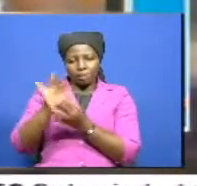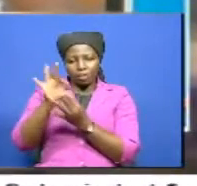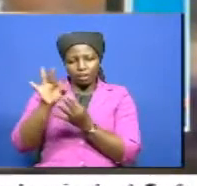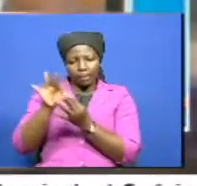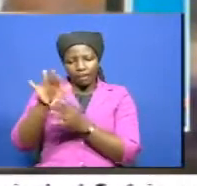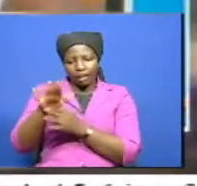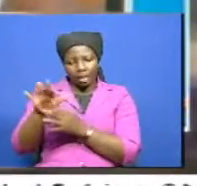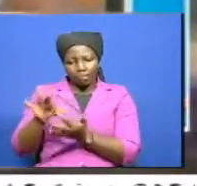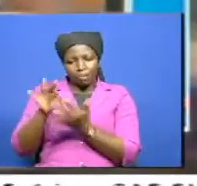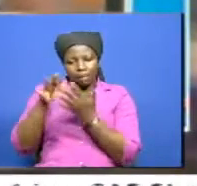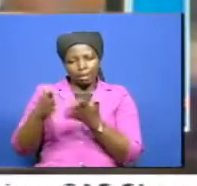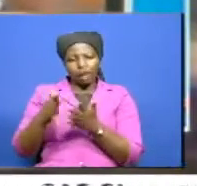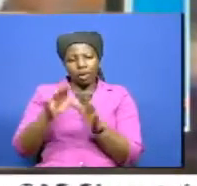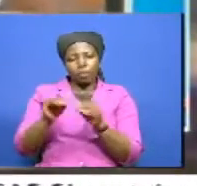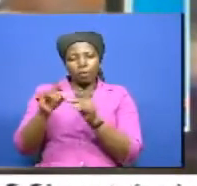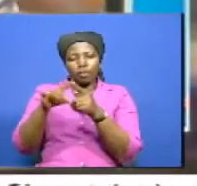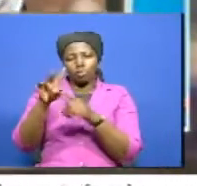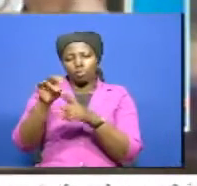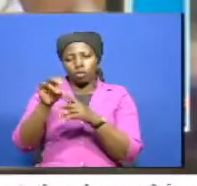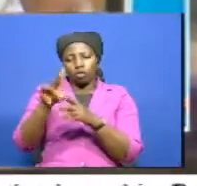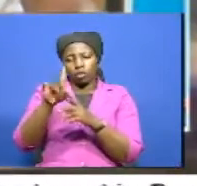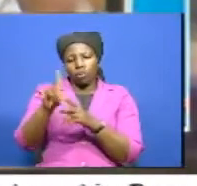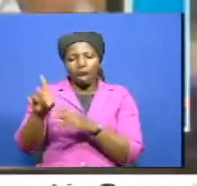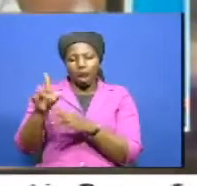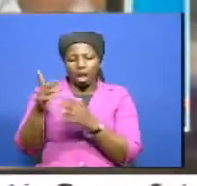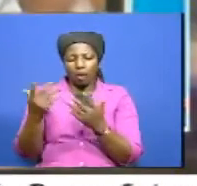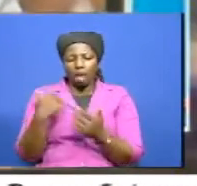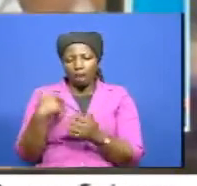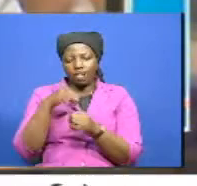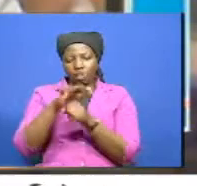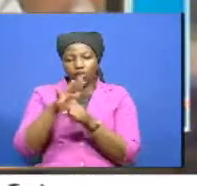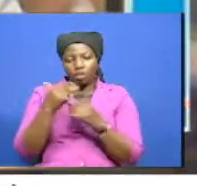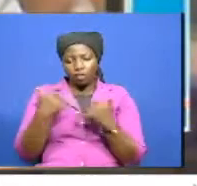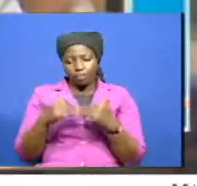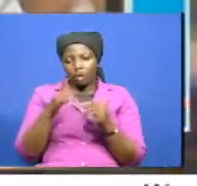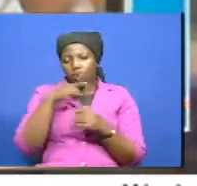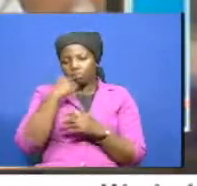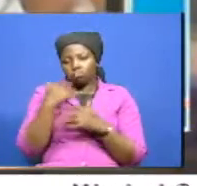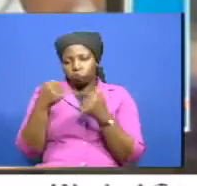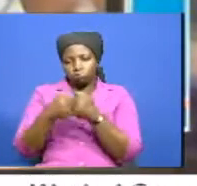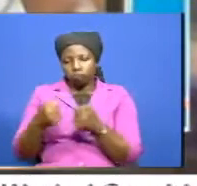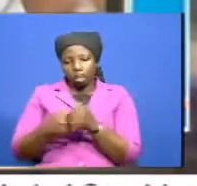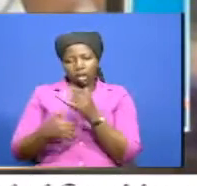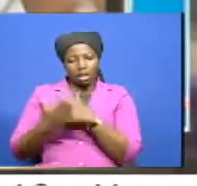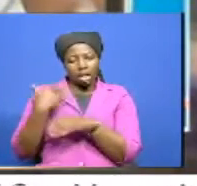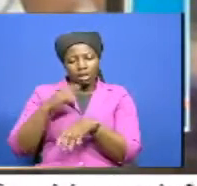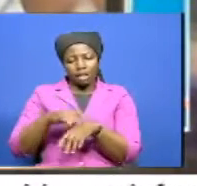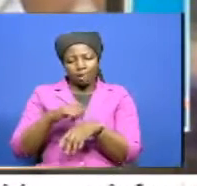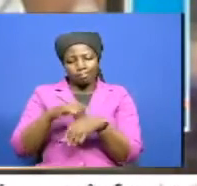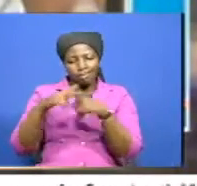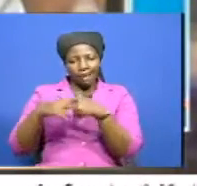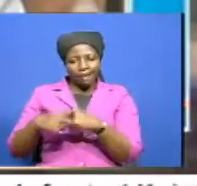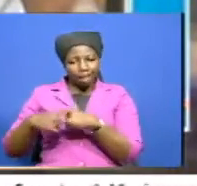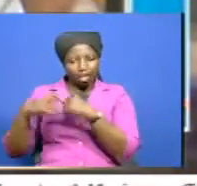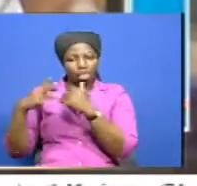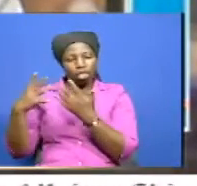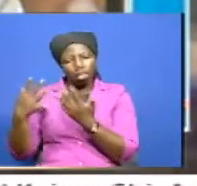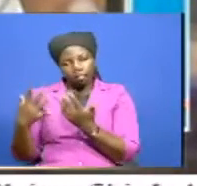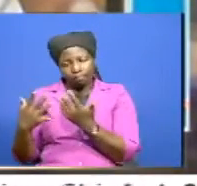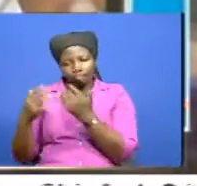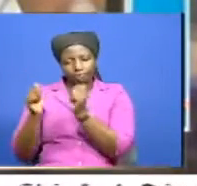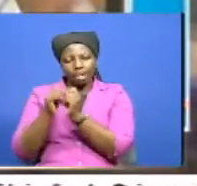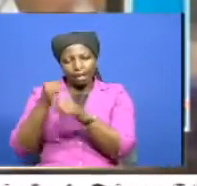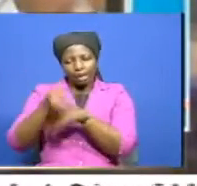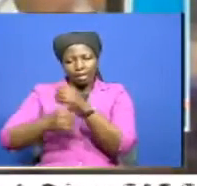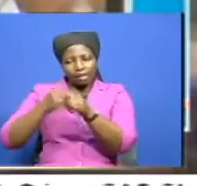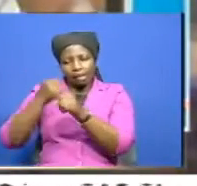we're in 2021. You know, a lot of those players who've taken us through the last five, seven, 10 years, you know, and credit to them for